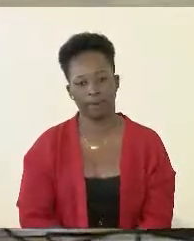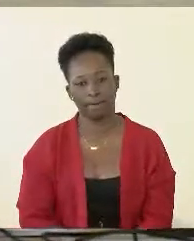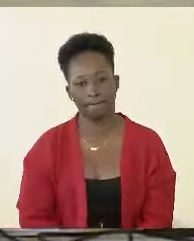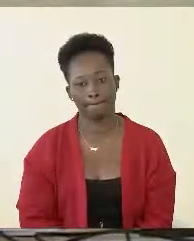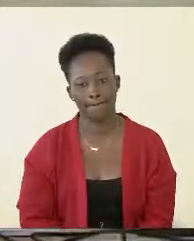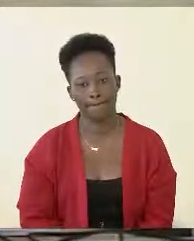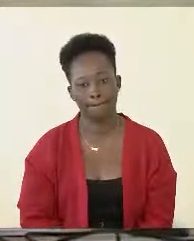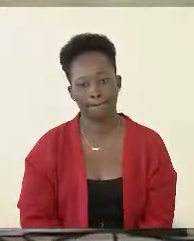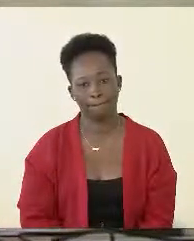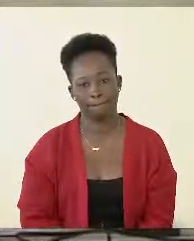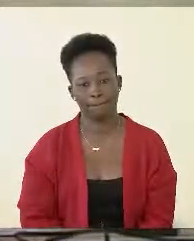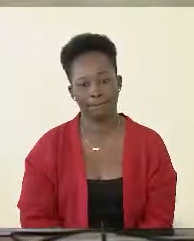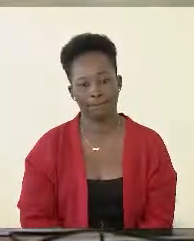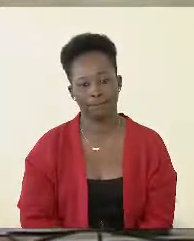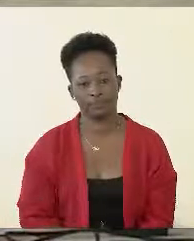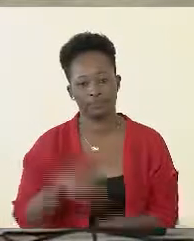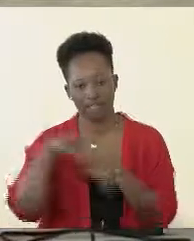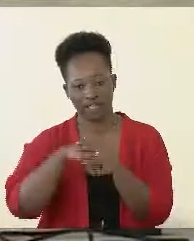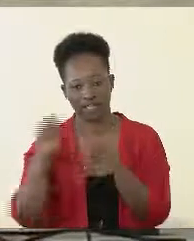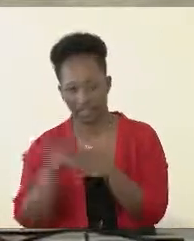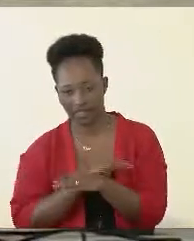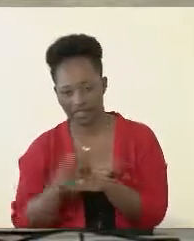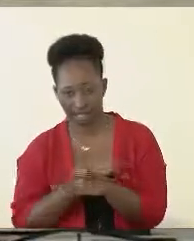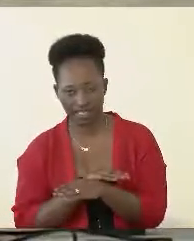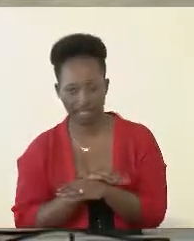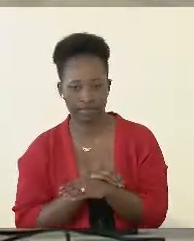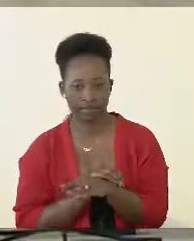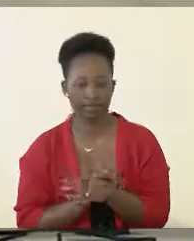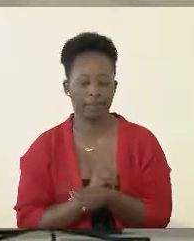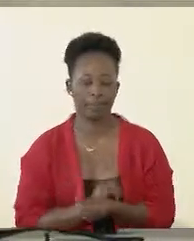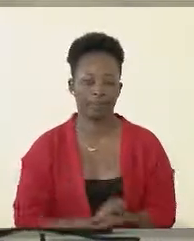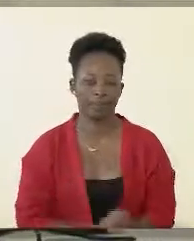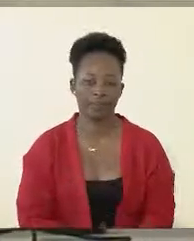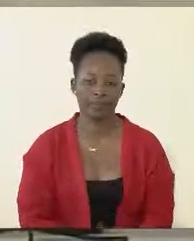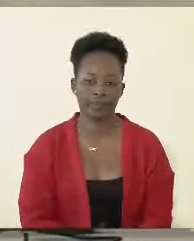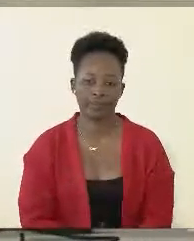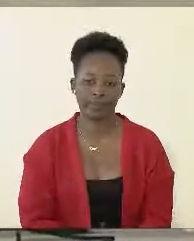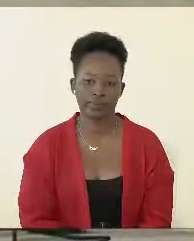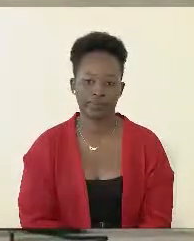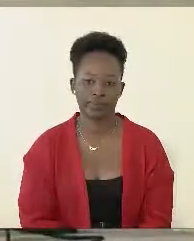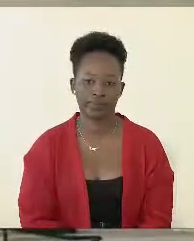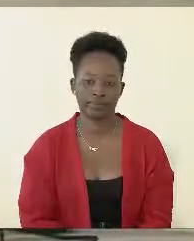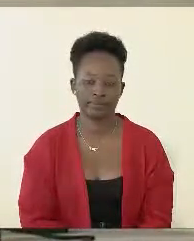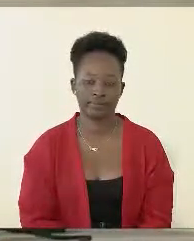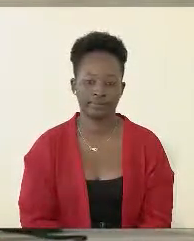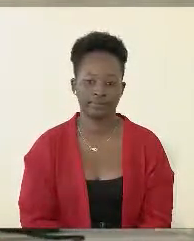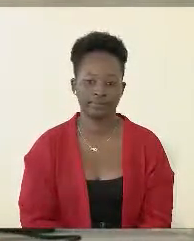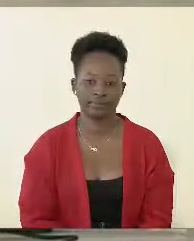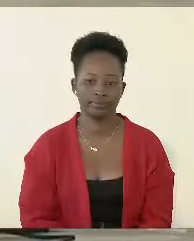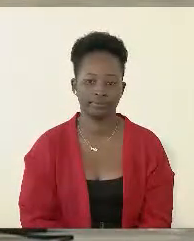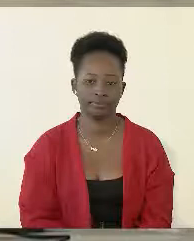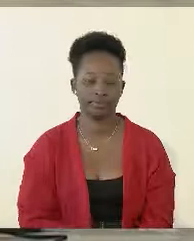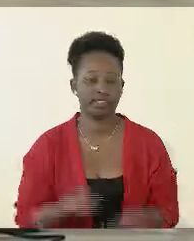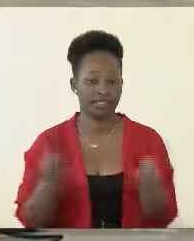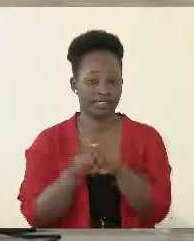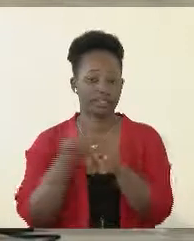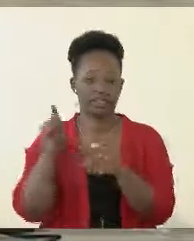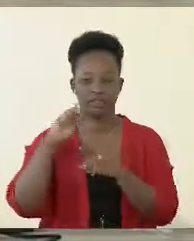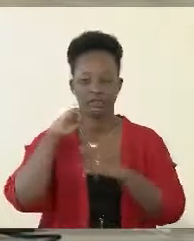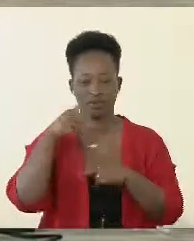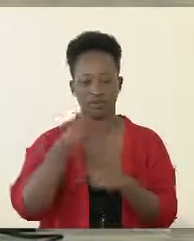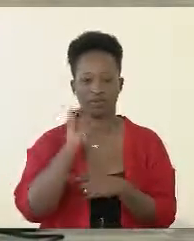profits in the business. To maximize profits in the business. This would be part of the solution